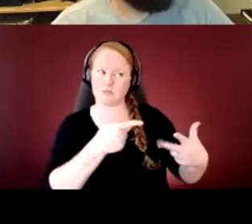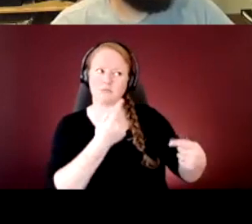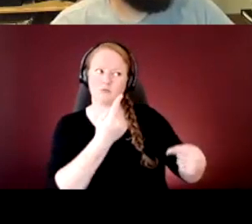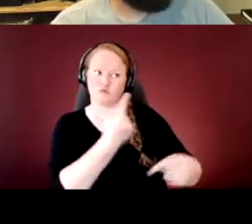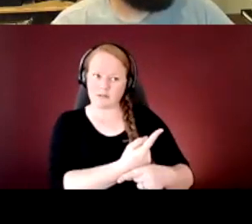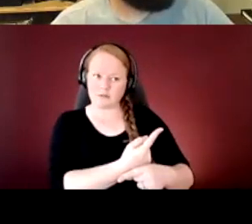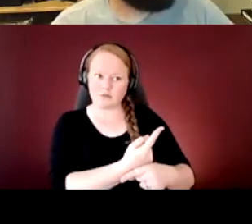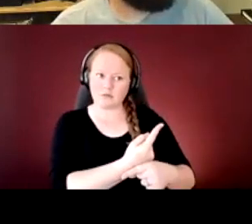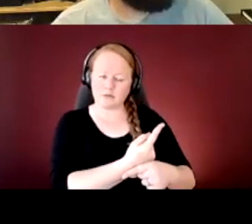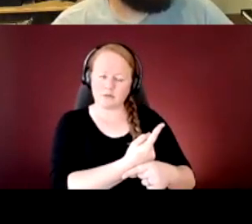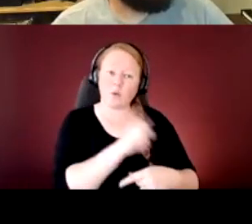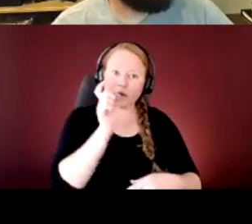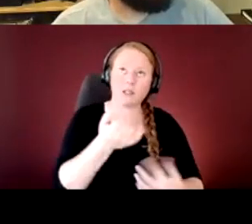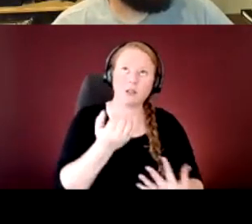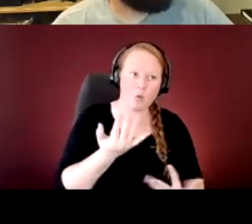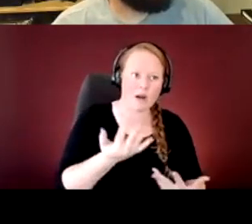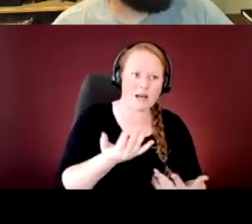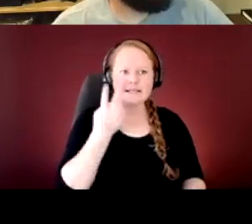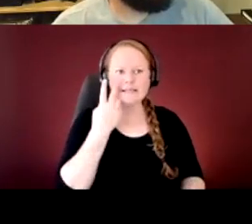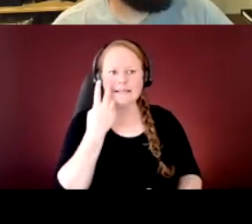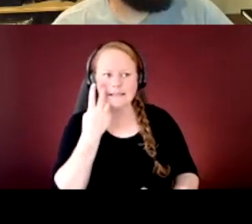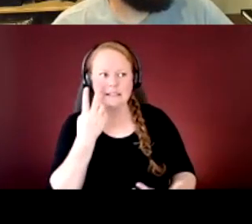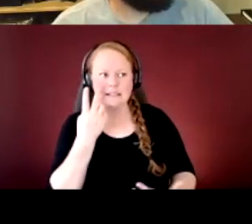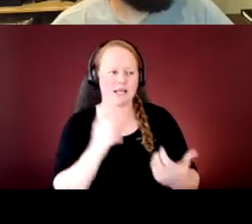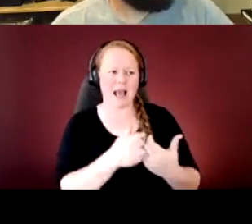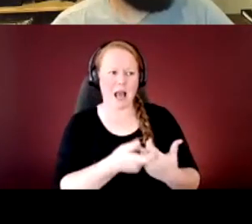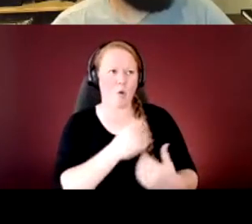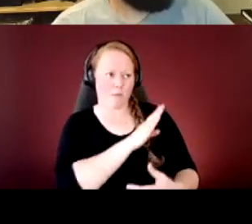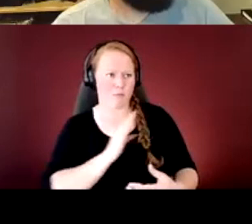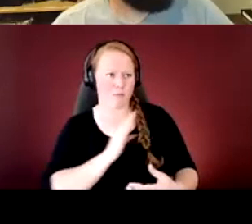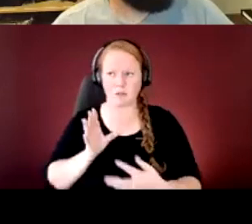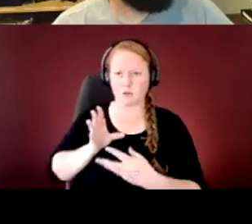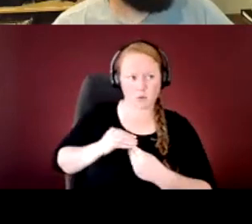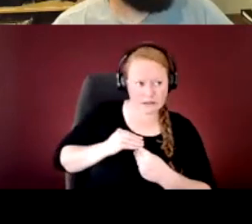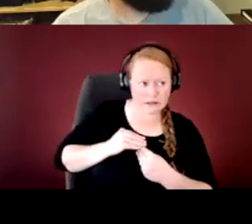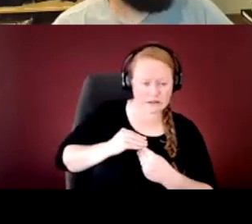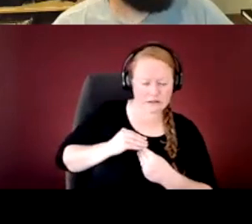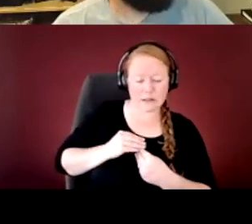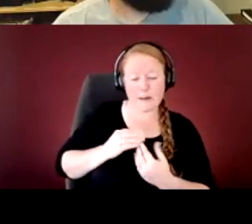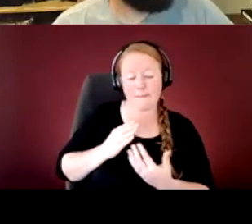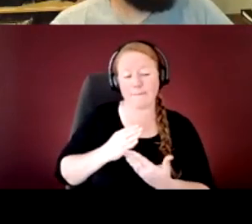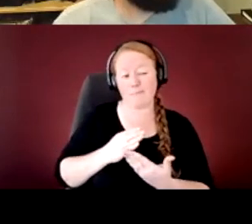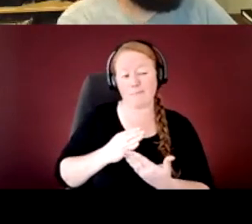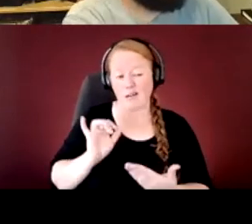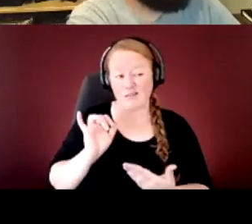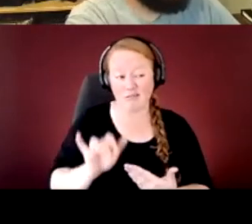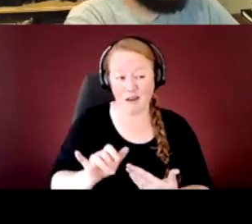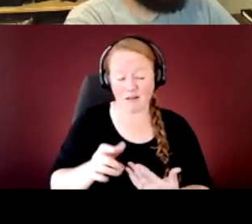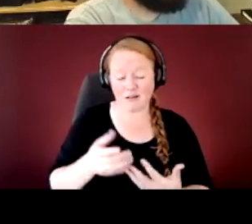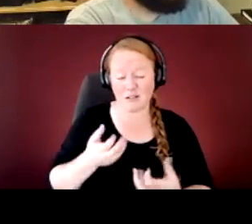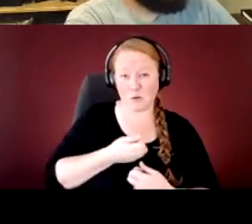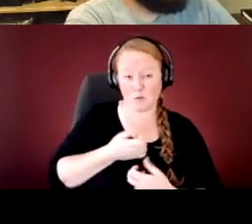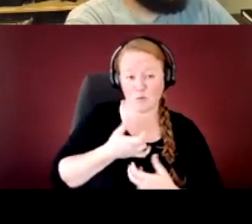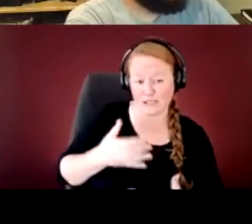We need to wait and see how this is received at the board, but part of that reception is expressing